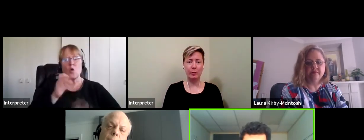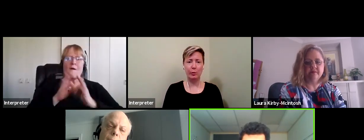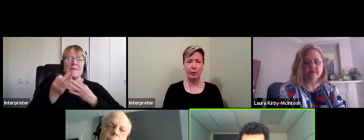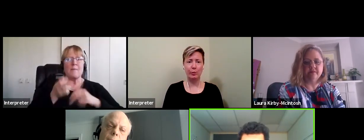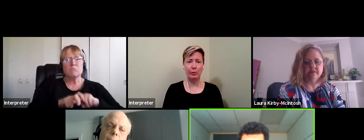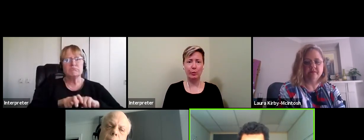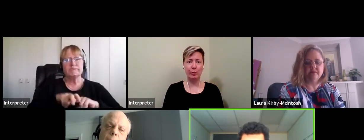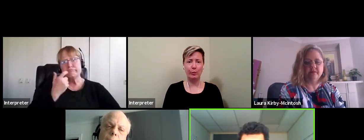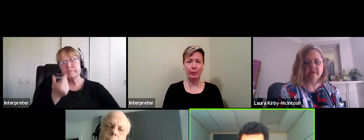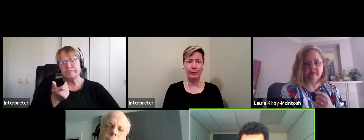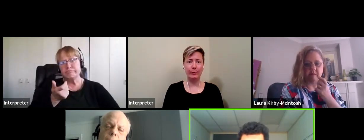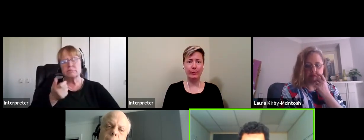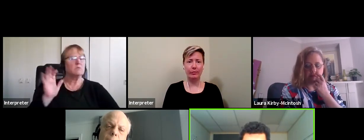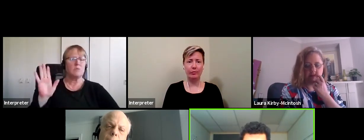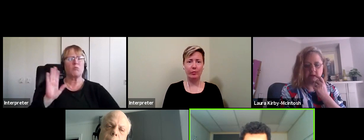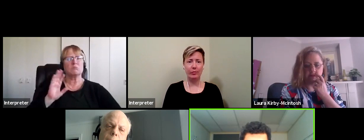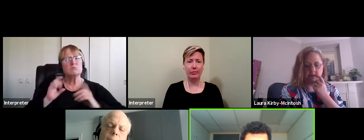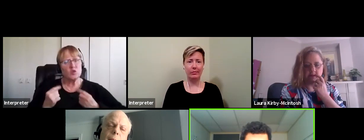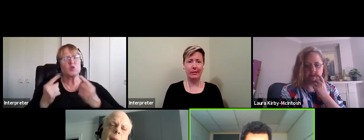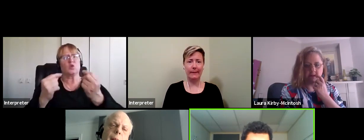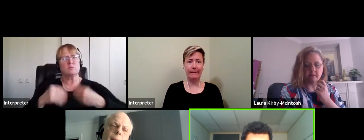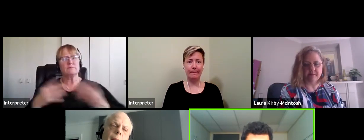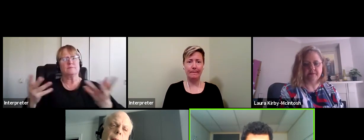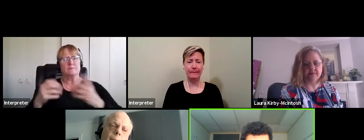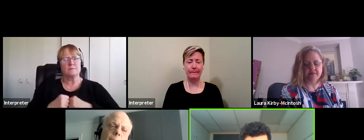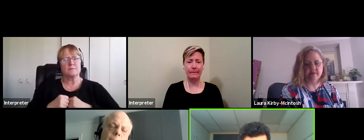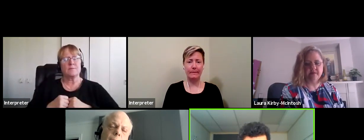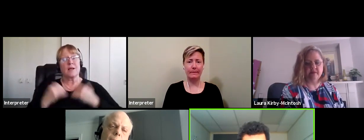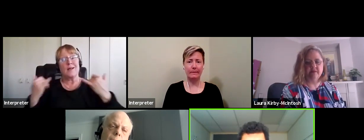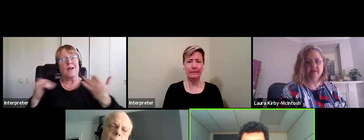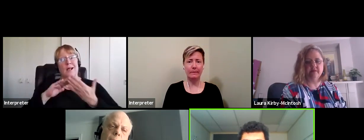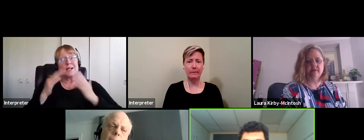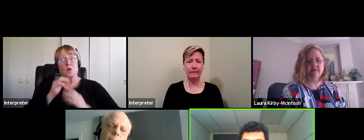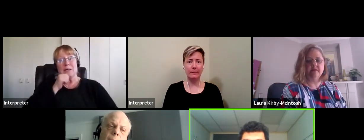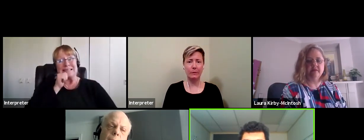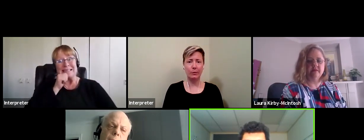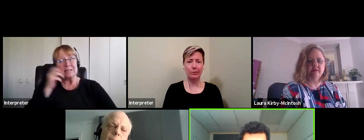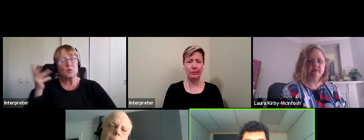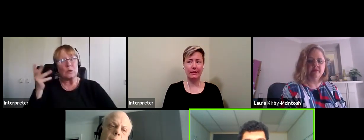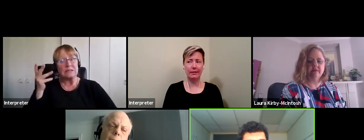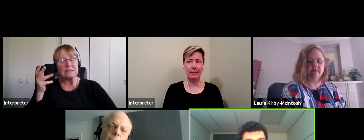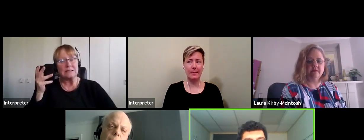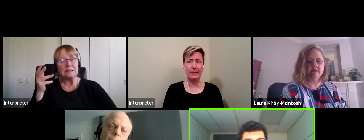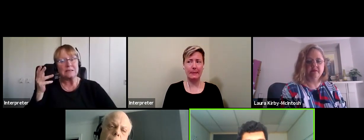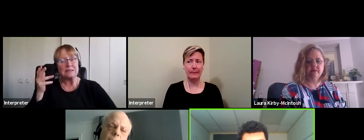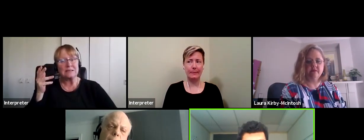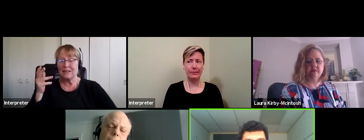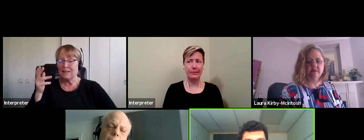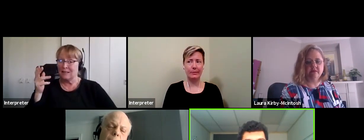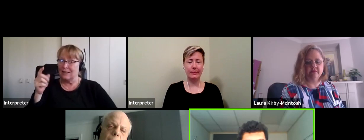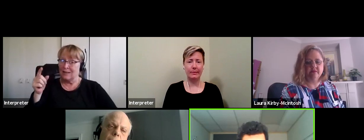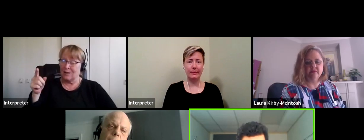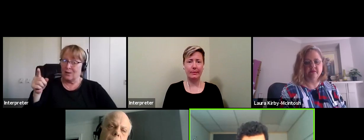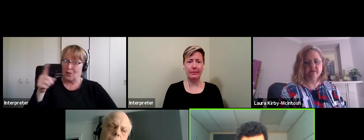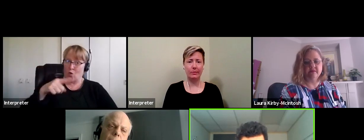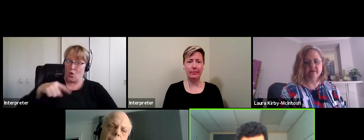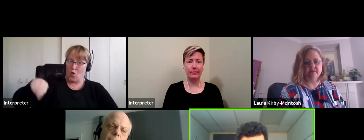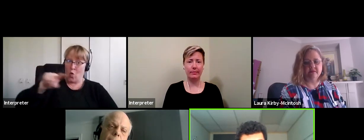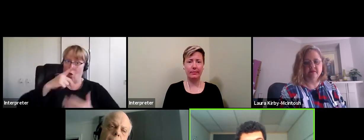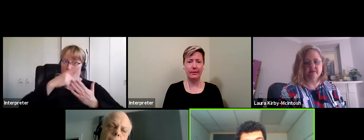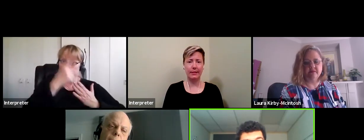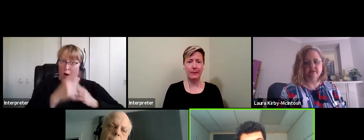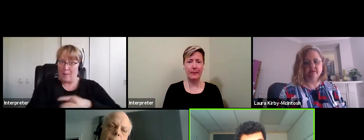thing. And the major hardship that our community is experiencing right now is that virtually all of those